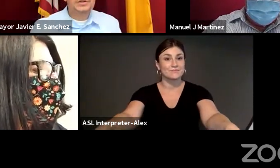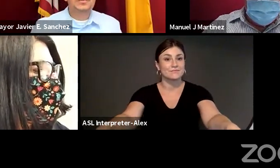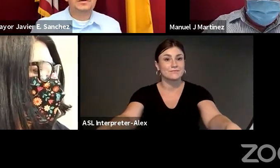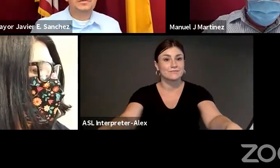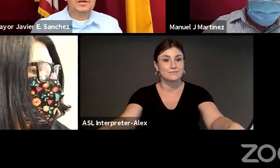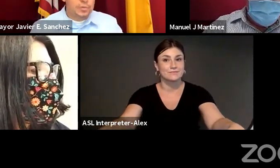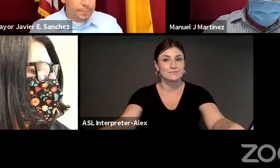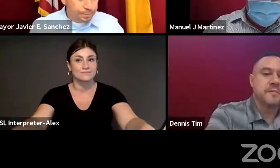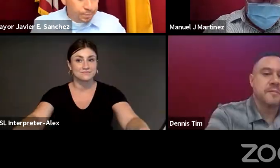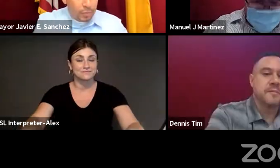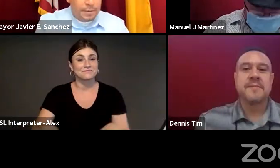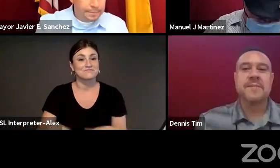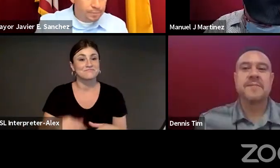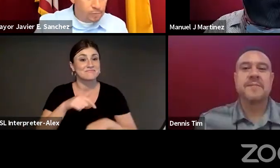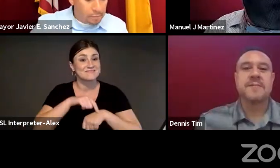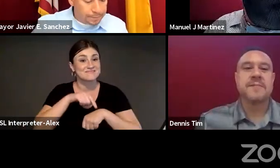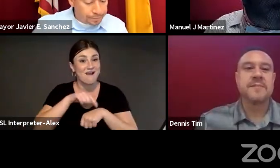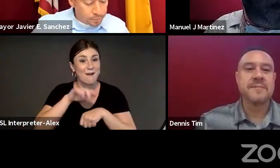will continue the meeting. Thank you.